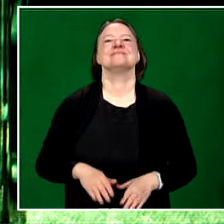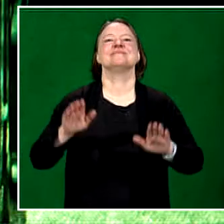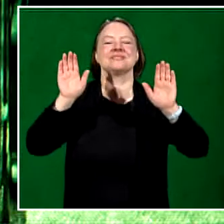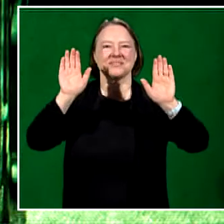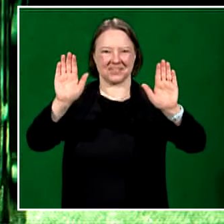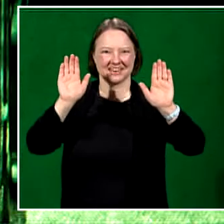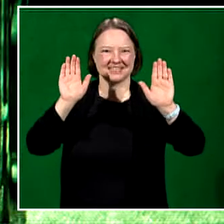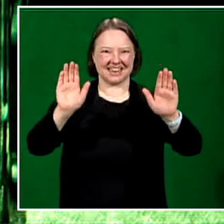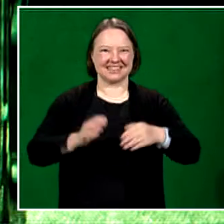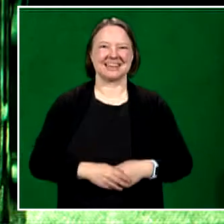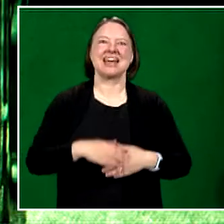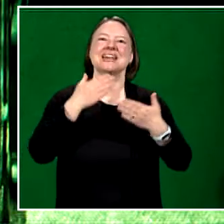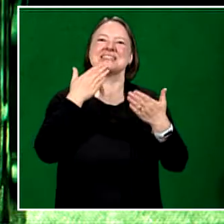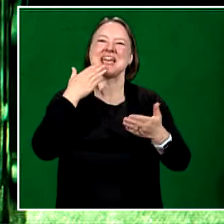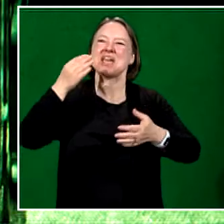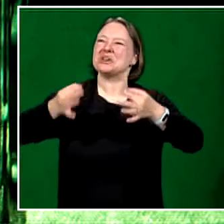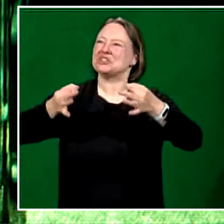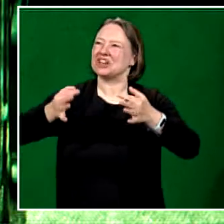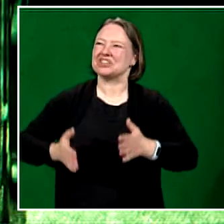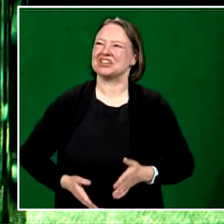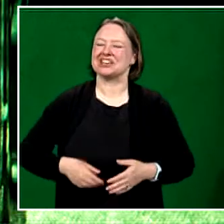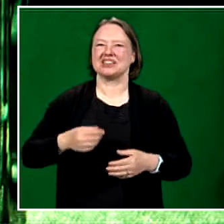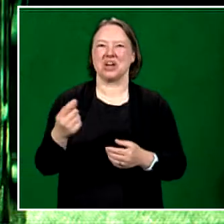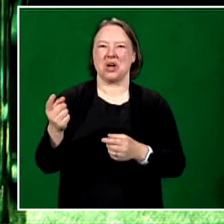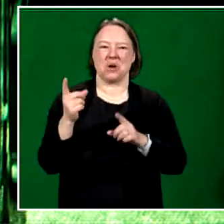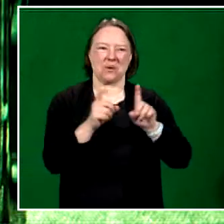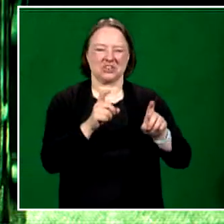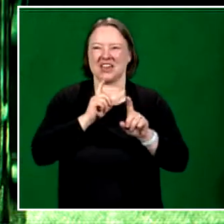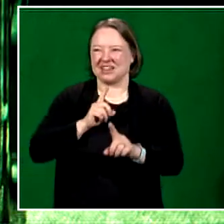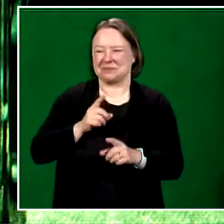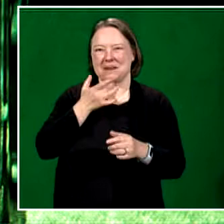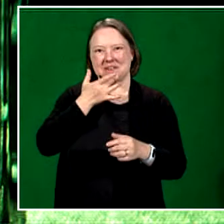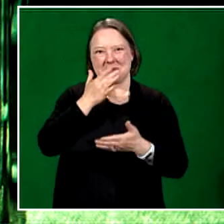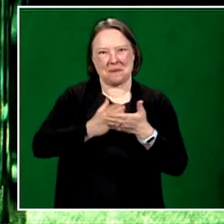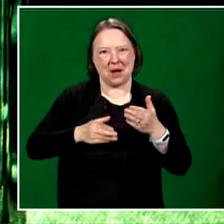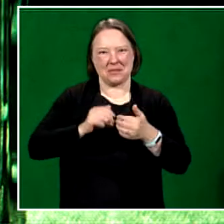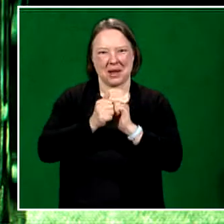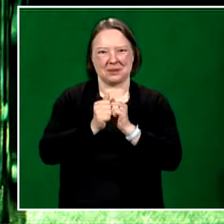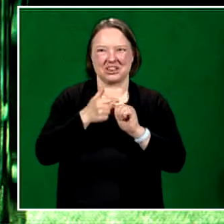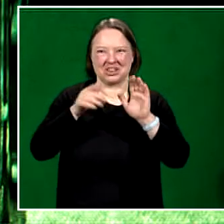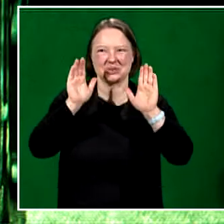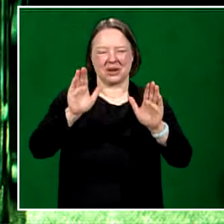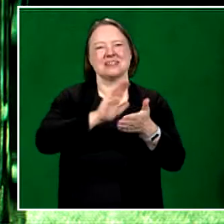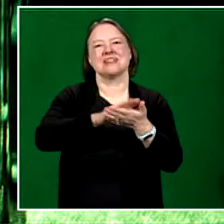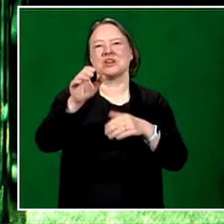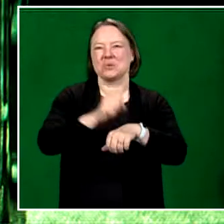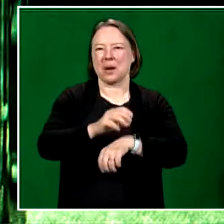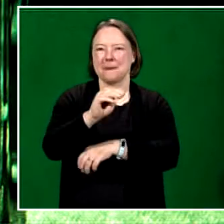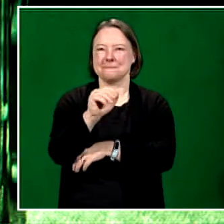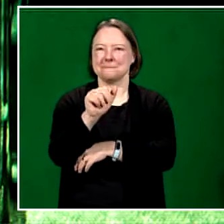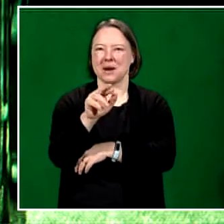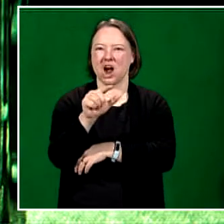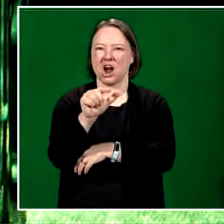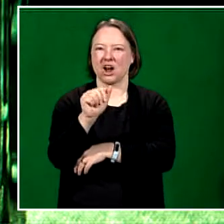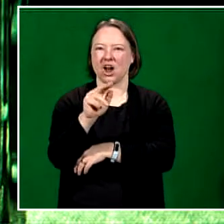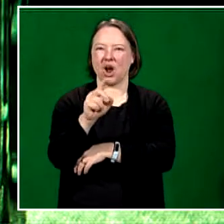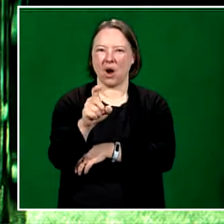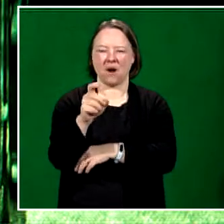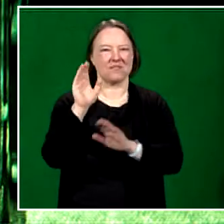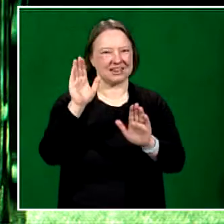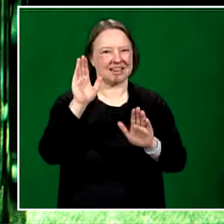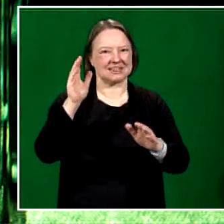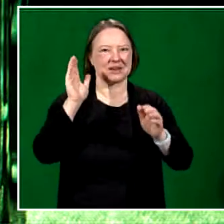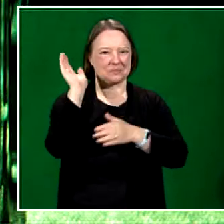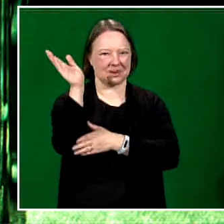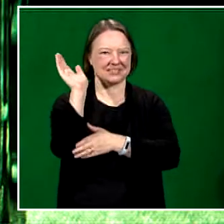Fantastic. Thank you, judges. Q&A is always my favorite part of this competition. That was great. Nice work, Margot. Fantastic